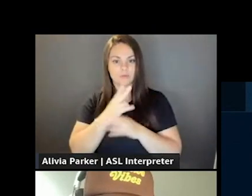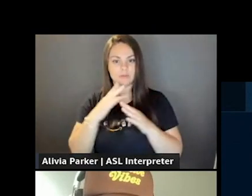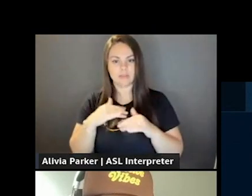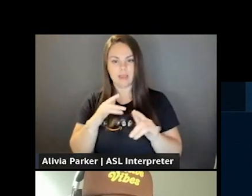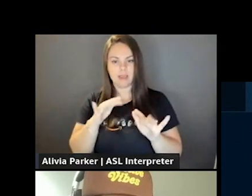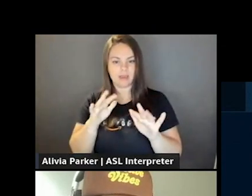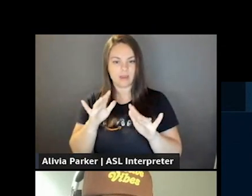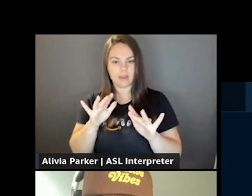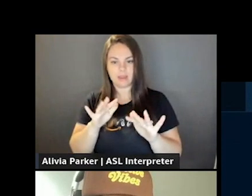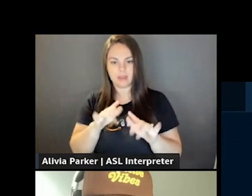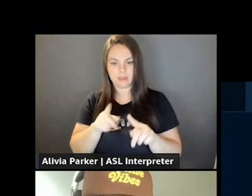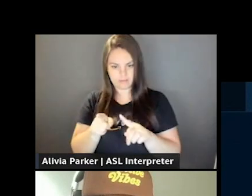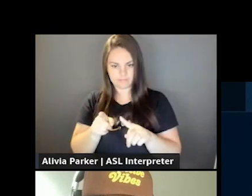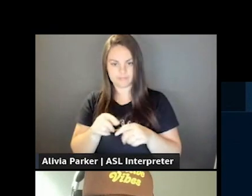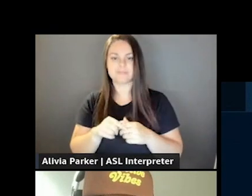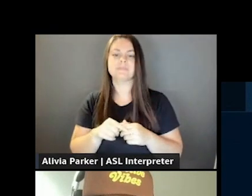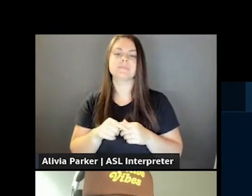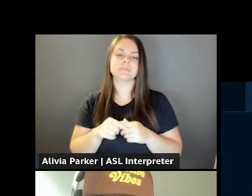you? Here?